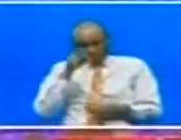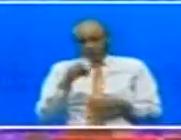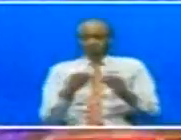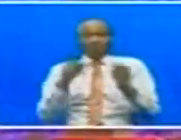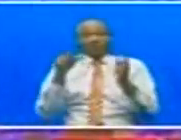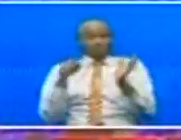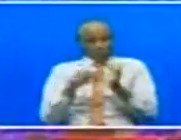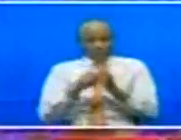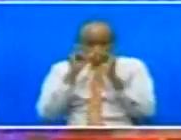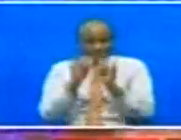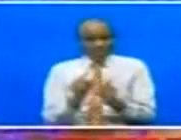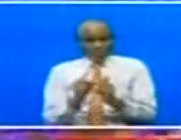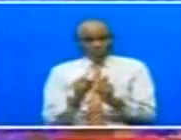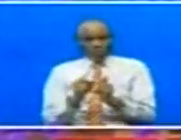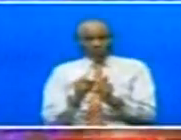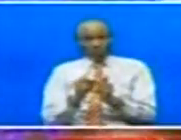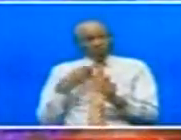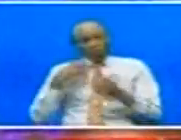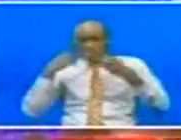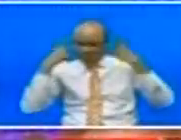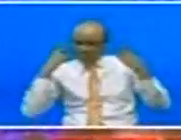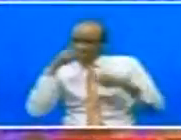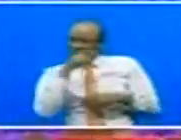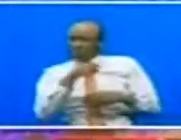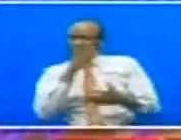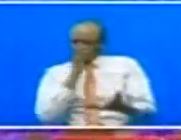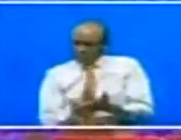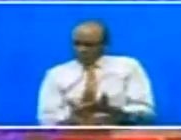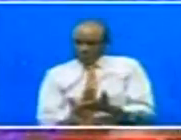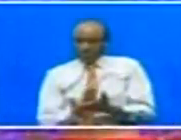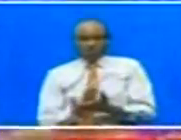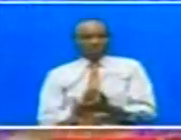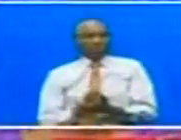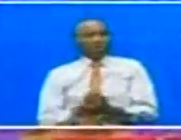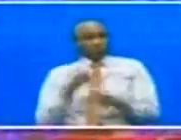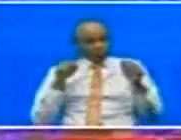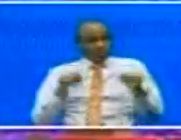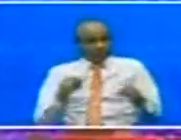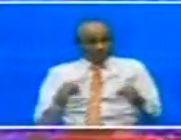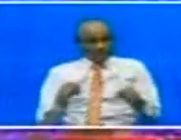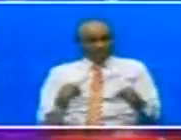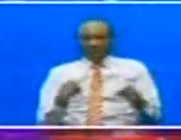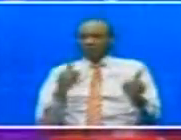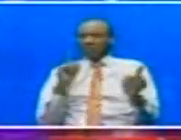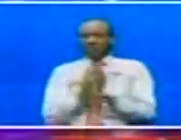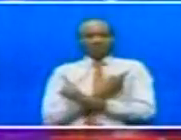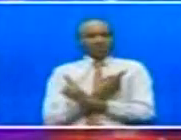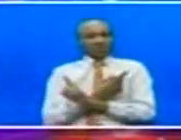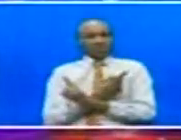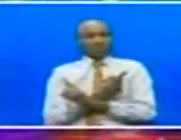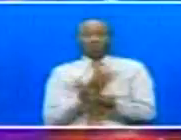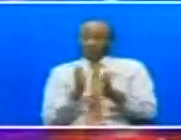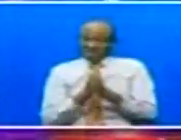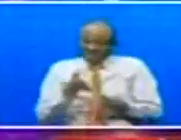problem, which is new. The terror threat and the reality of terror that we're facing in Kenya today is ingrown, it's with